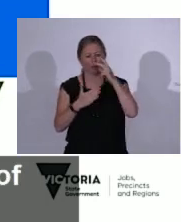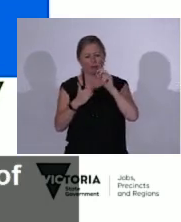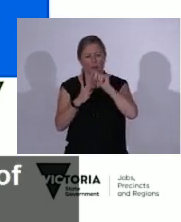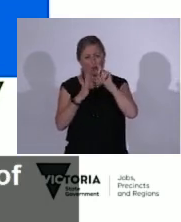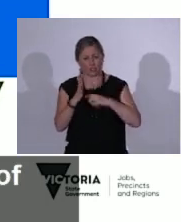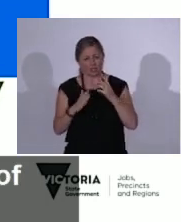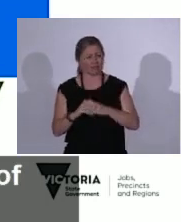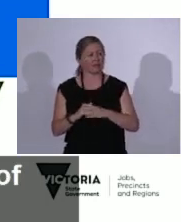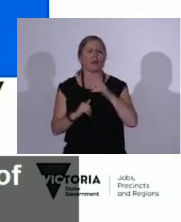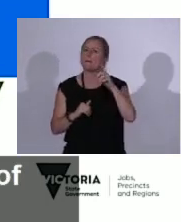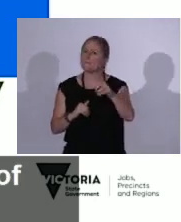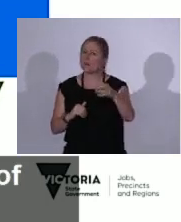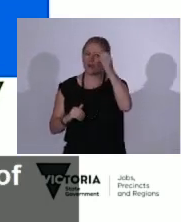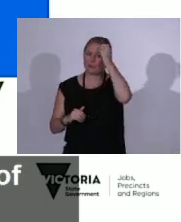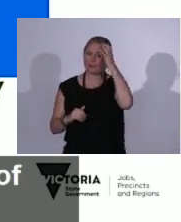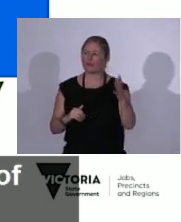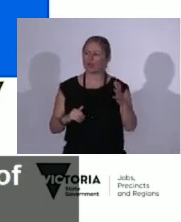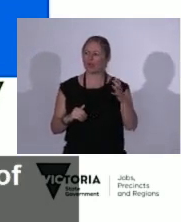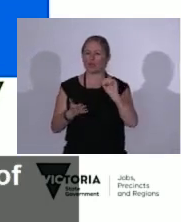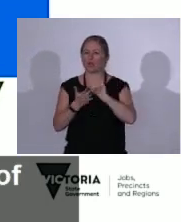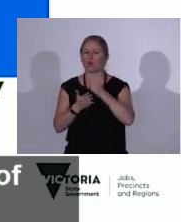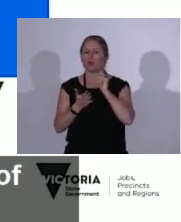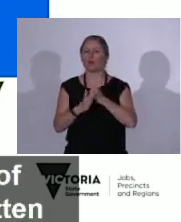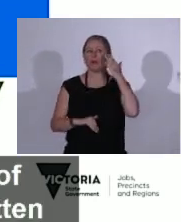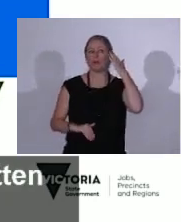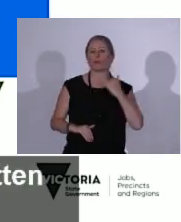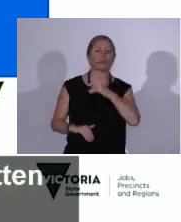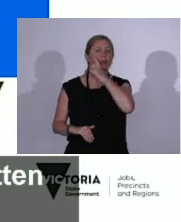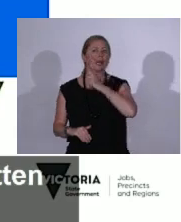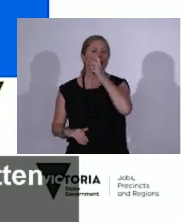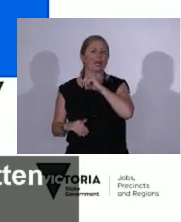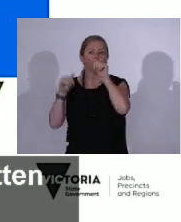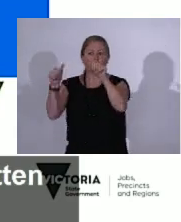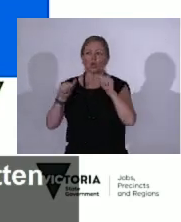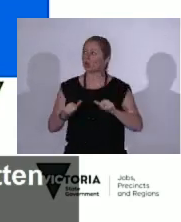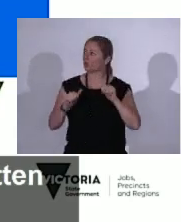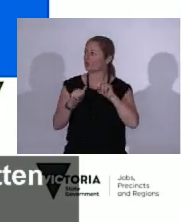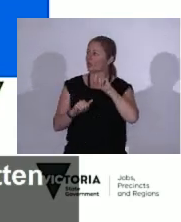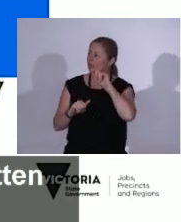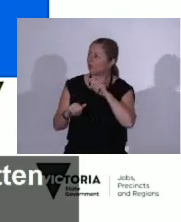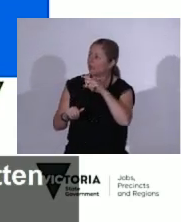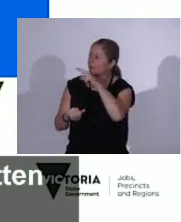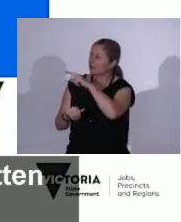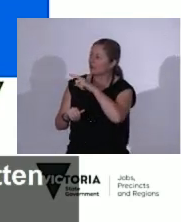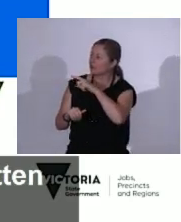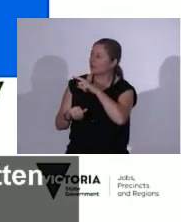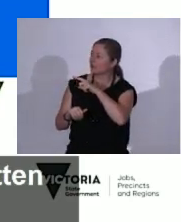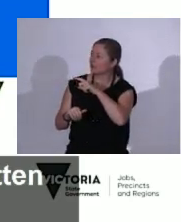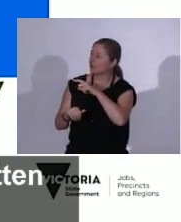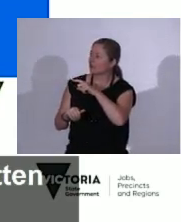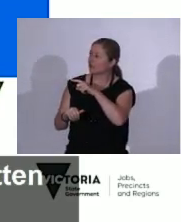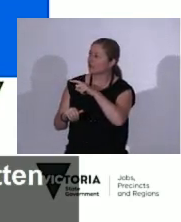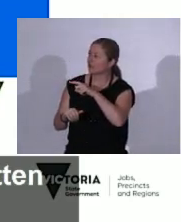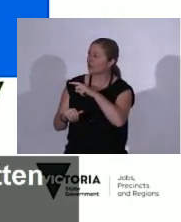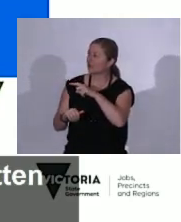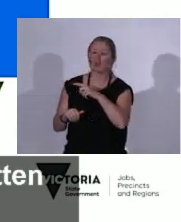However, somehow we've forgotten to print the women and girls spreadsheet. So that will be Grant on the, oh, you found it. The computer